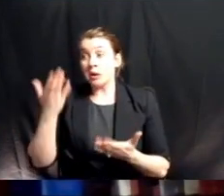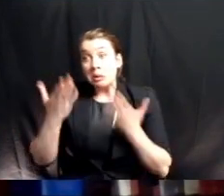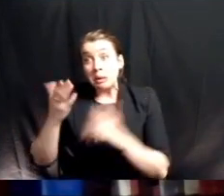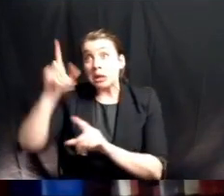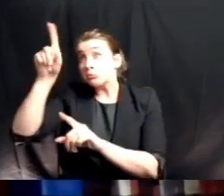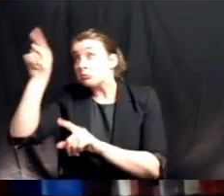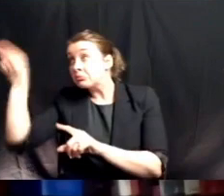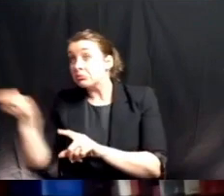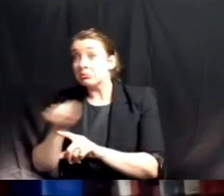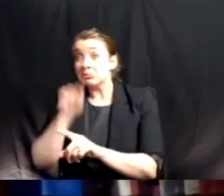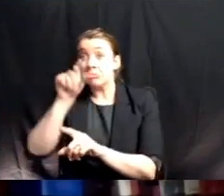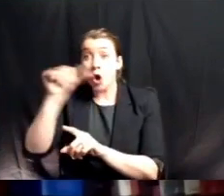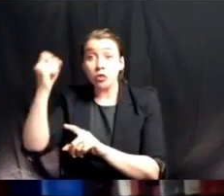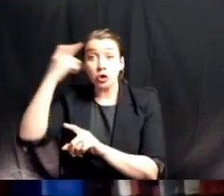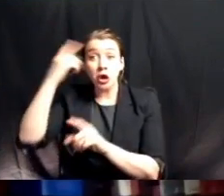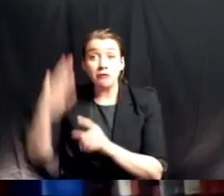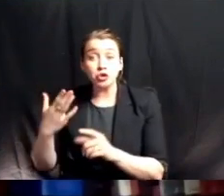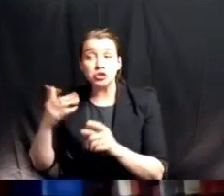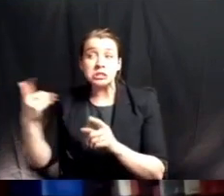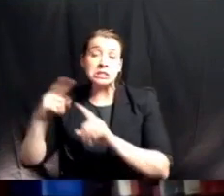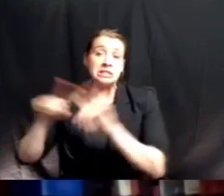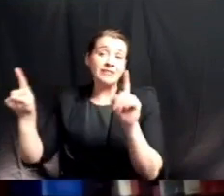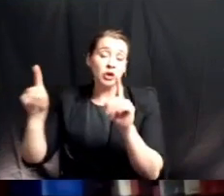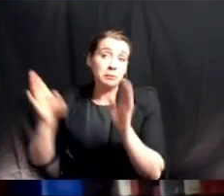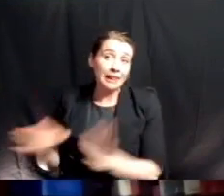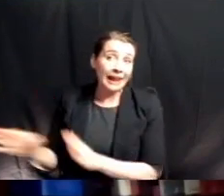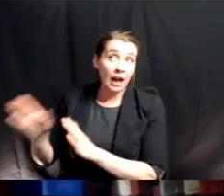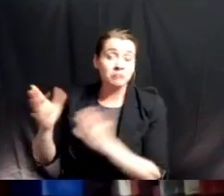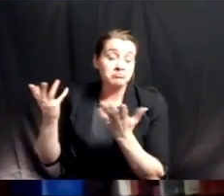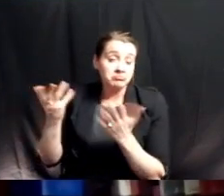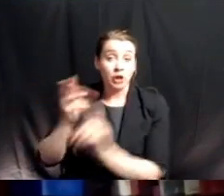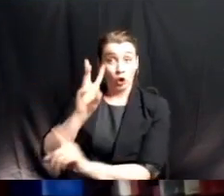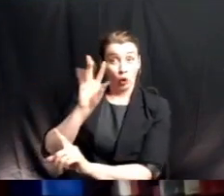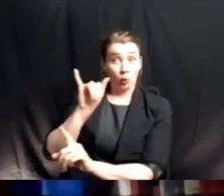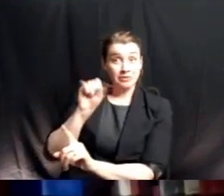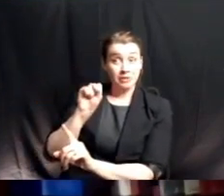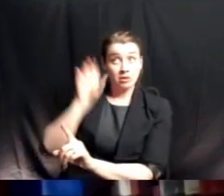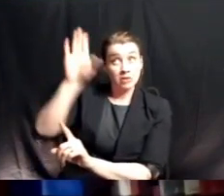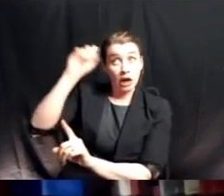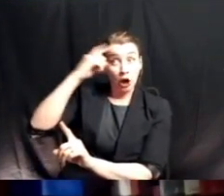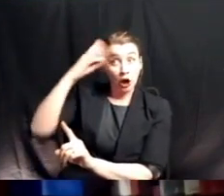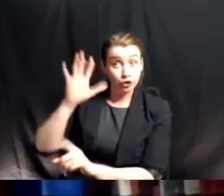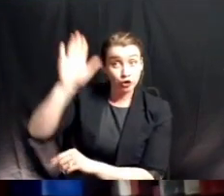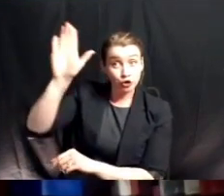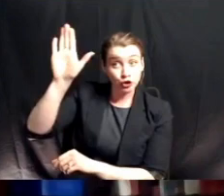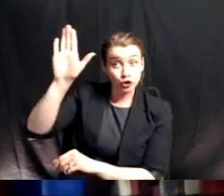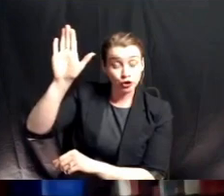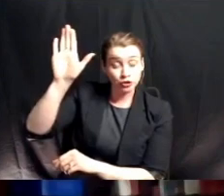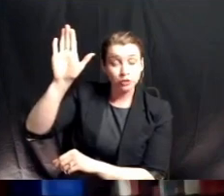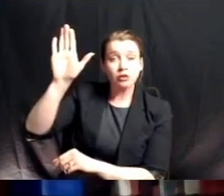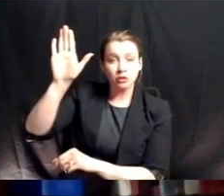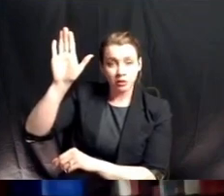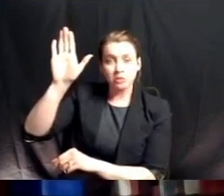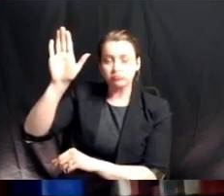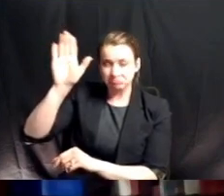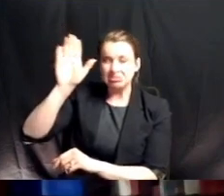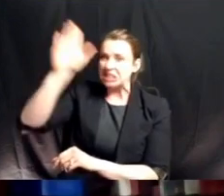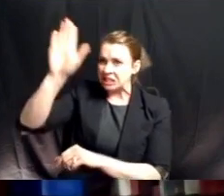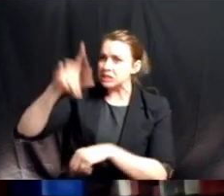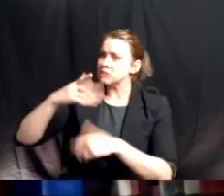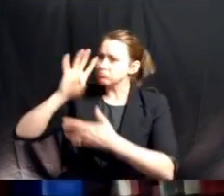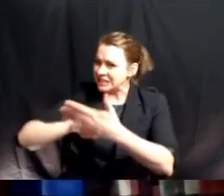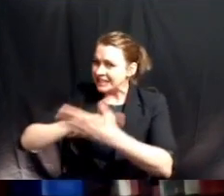timetables. And of course, the Wisconsin governor and his, I think, reasonable timetable was blown